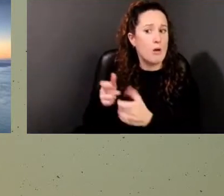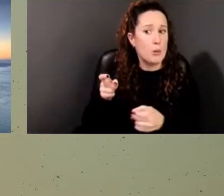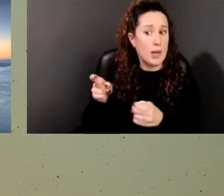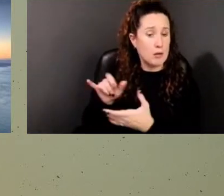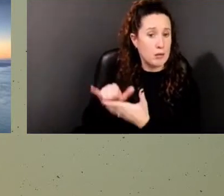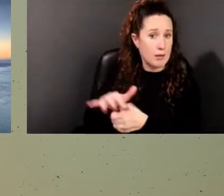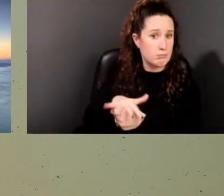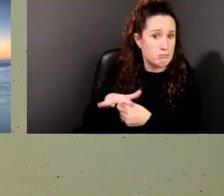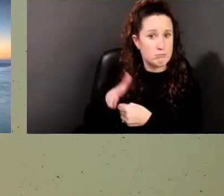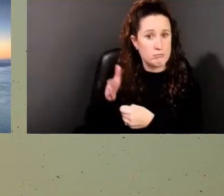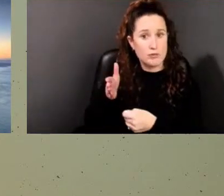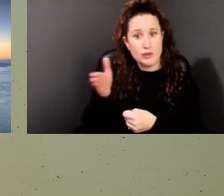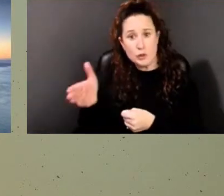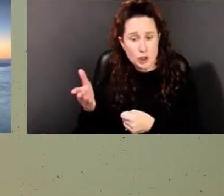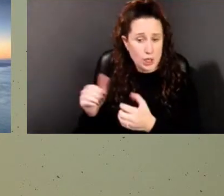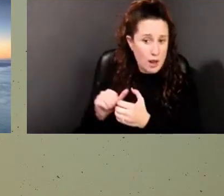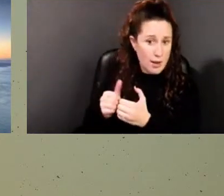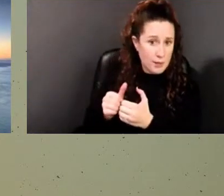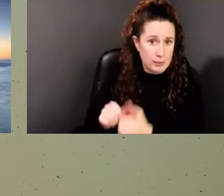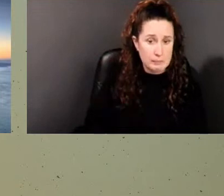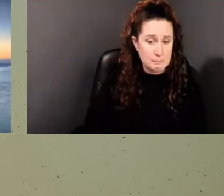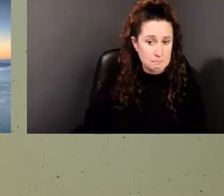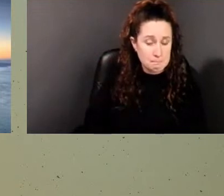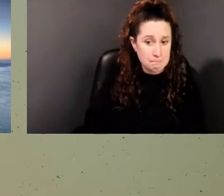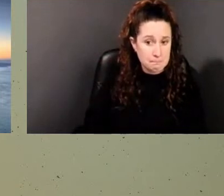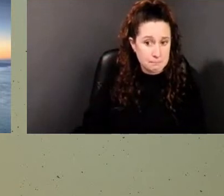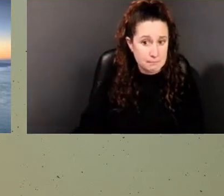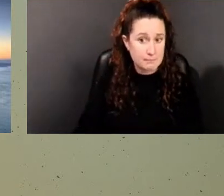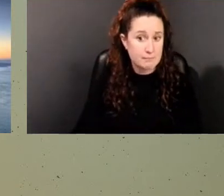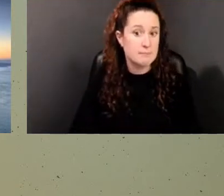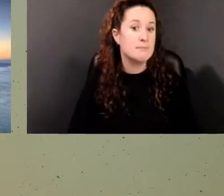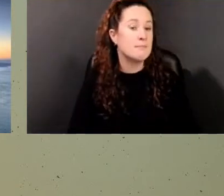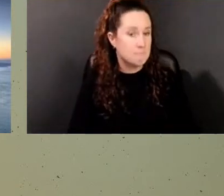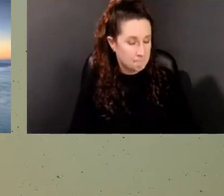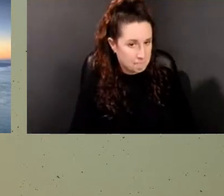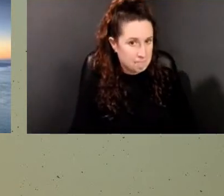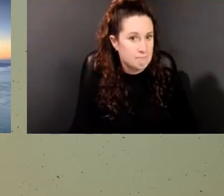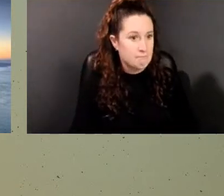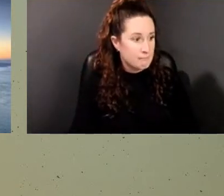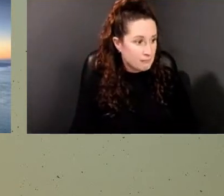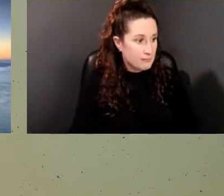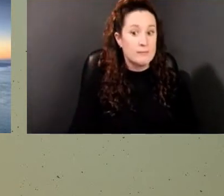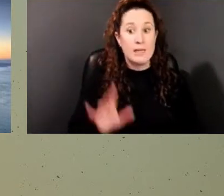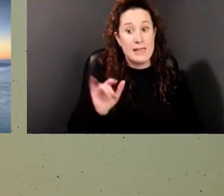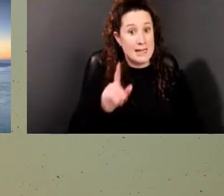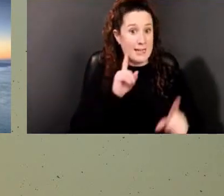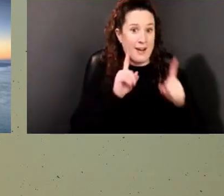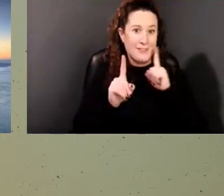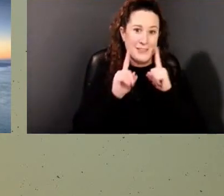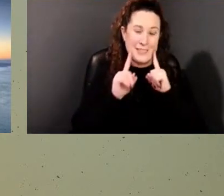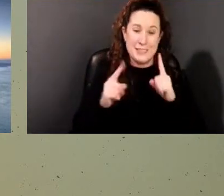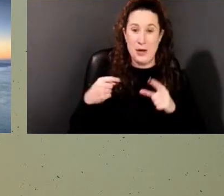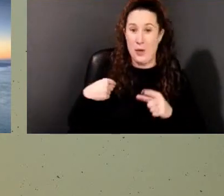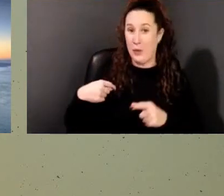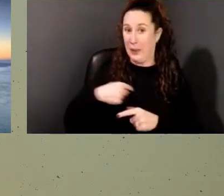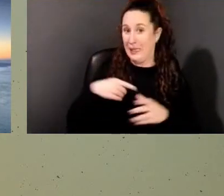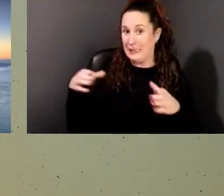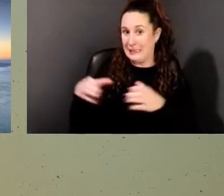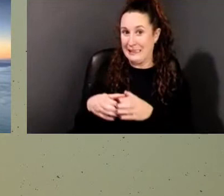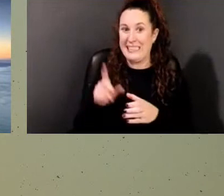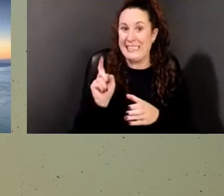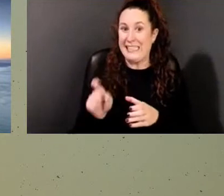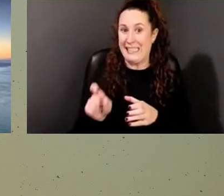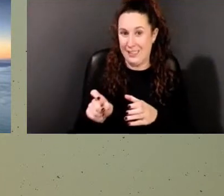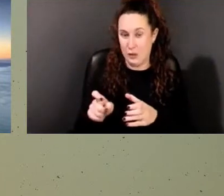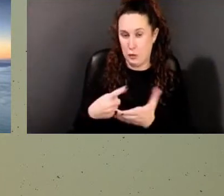the future of this burial ground? That's a conversation that we actually need to have. I think we were